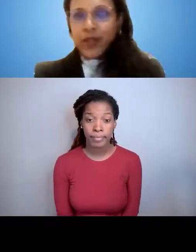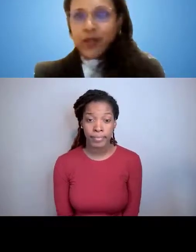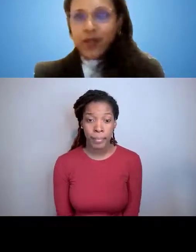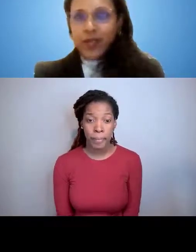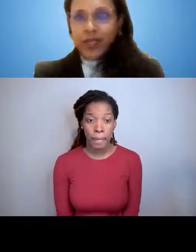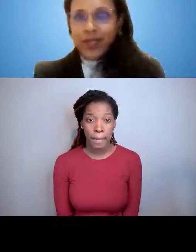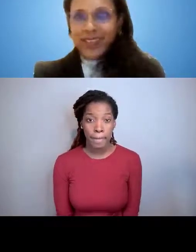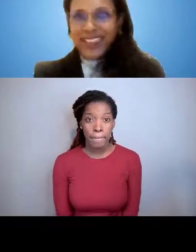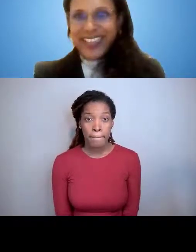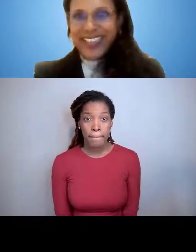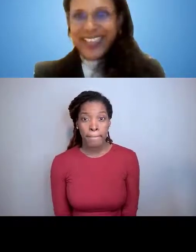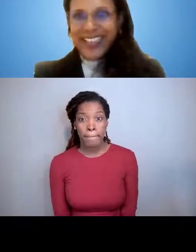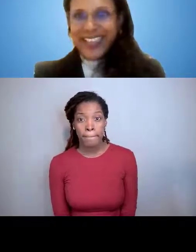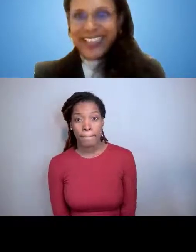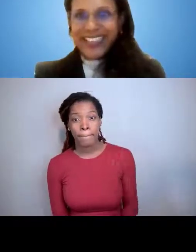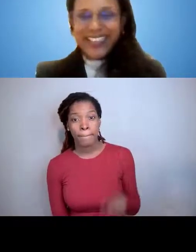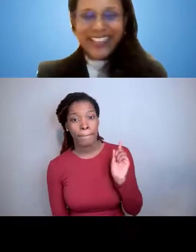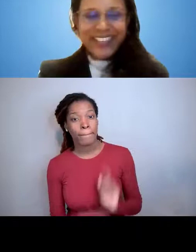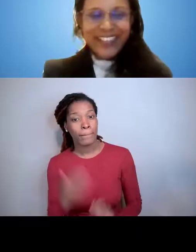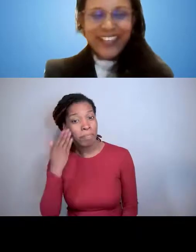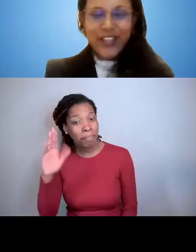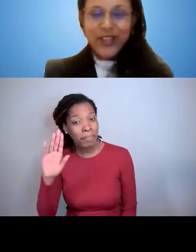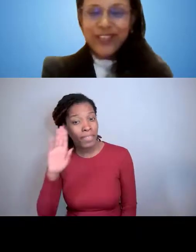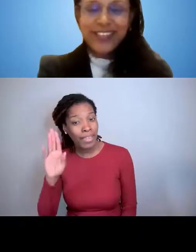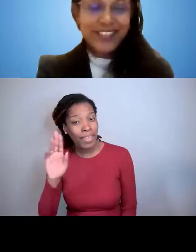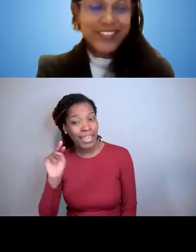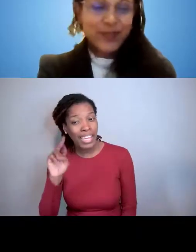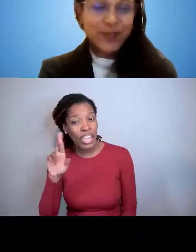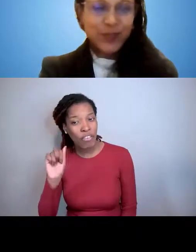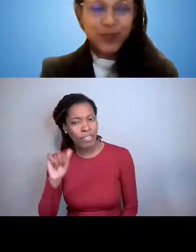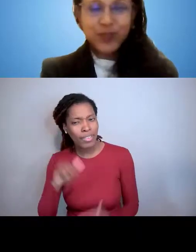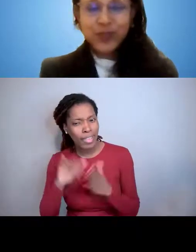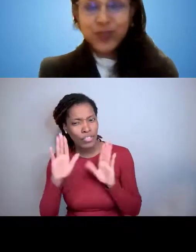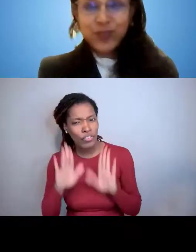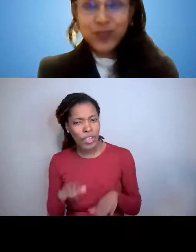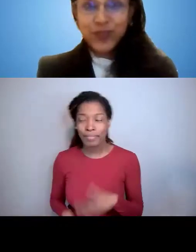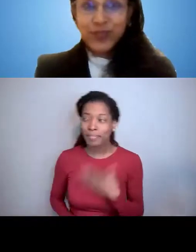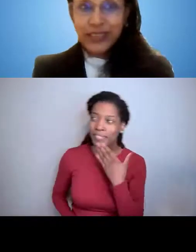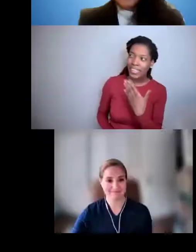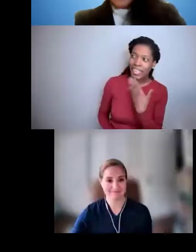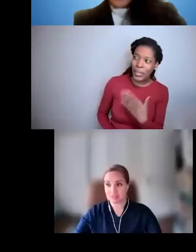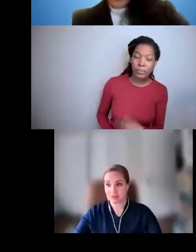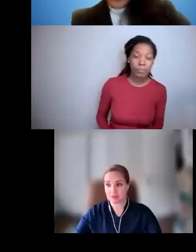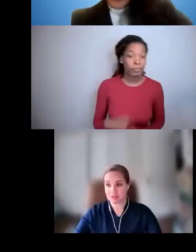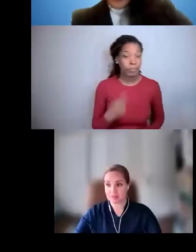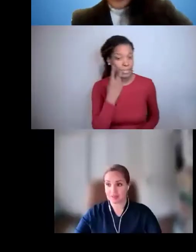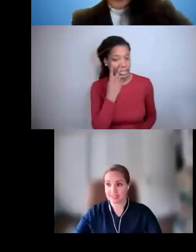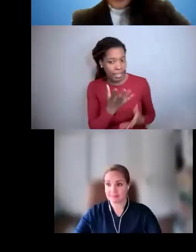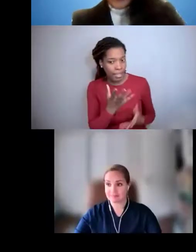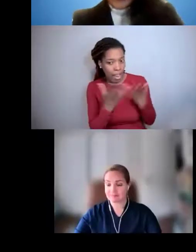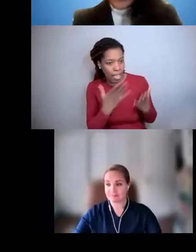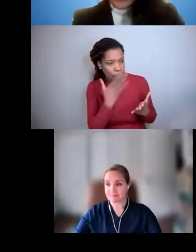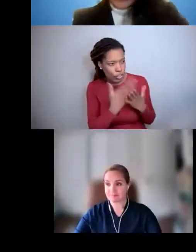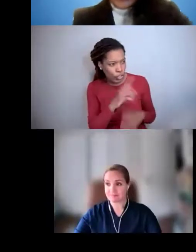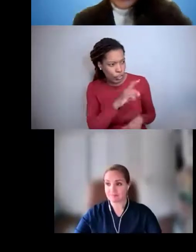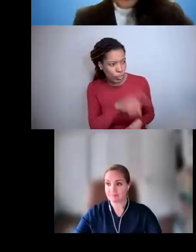Hi, Nira. Thank you. That was great. Thank you. Okay, we have a lot of good questions. I'm just going to warn you.